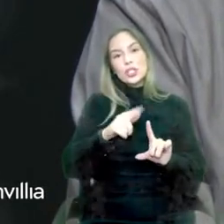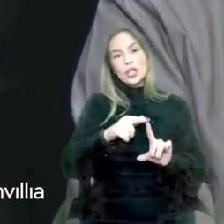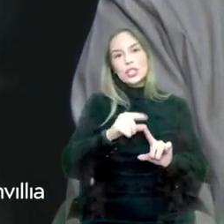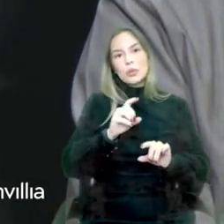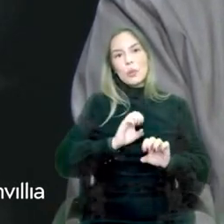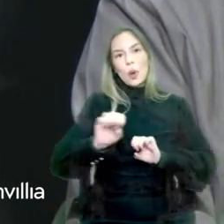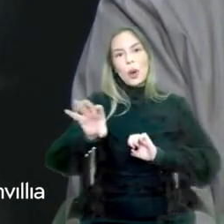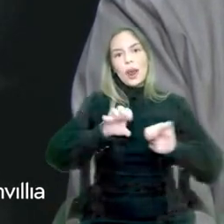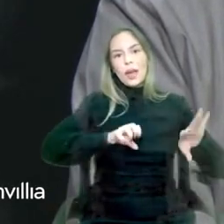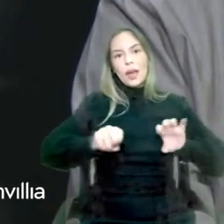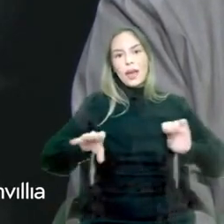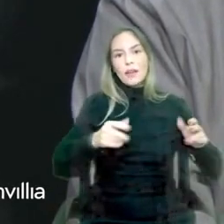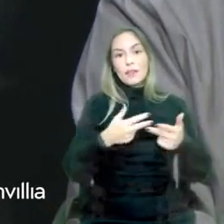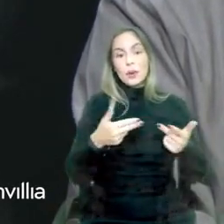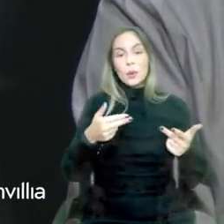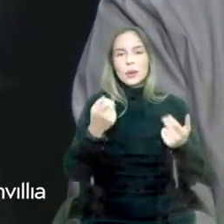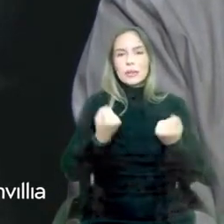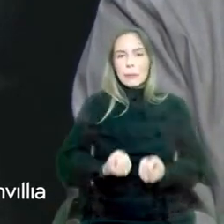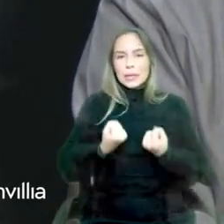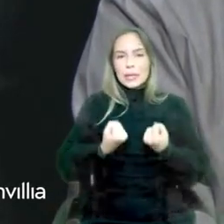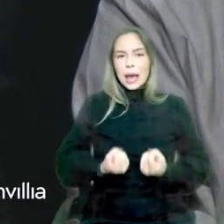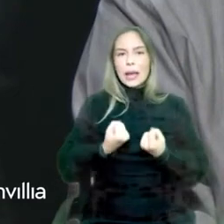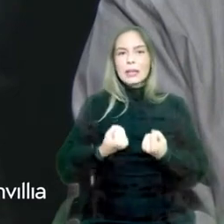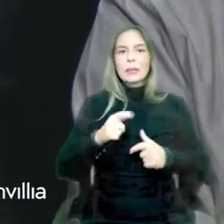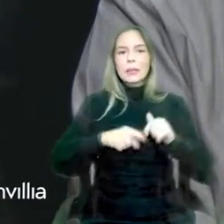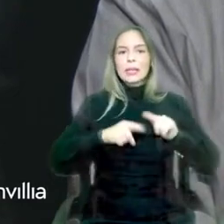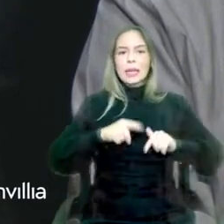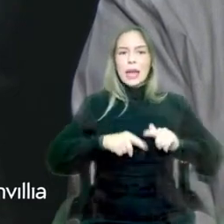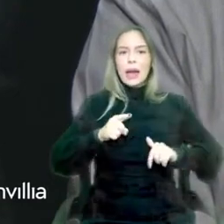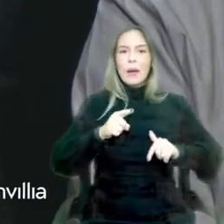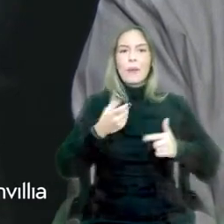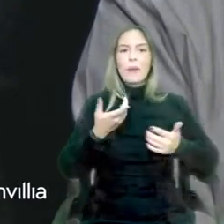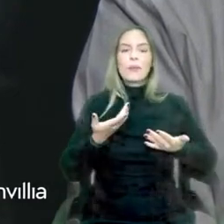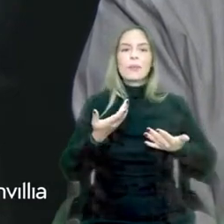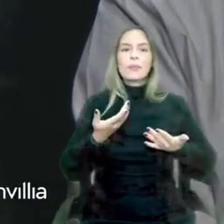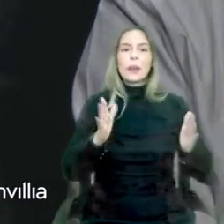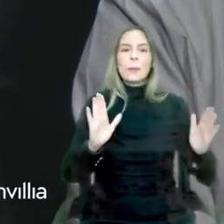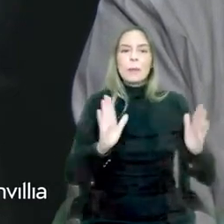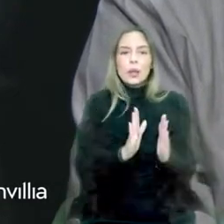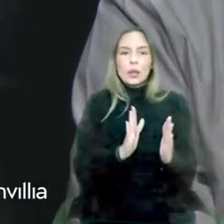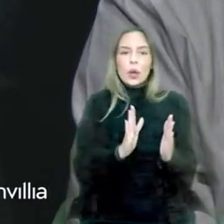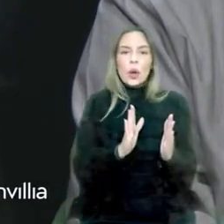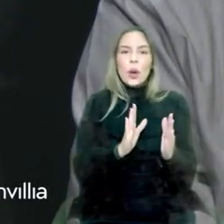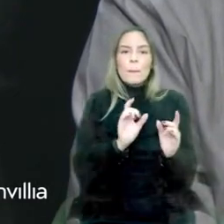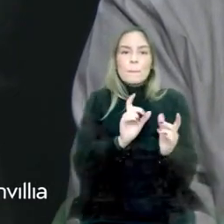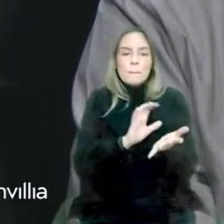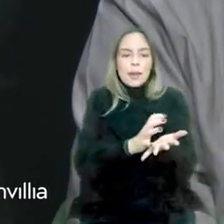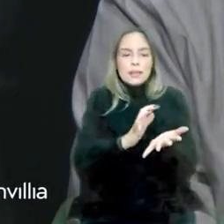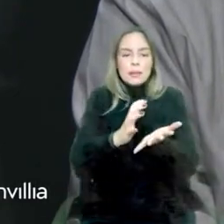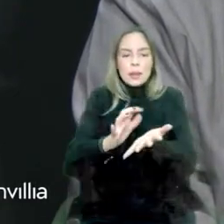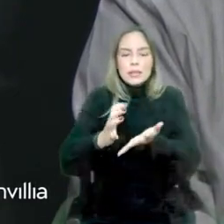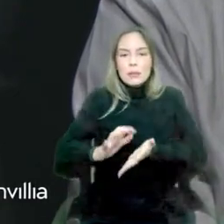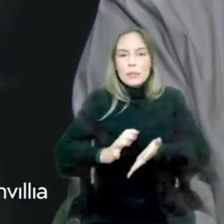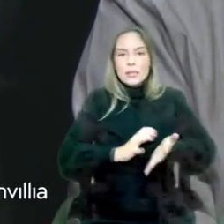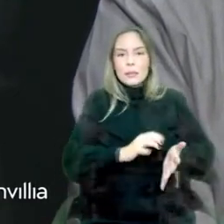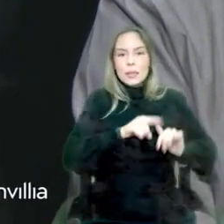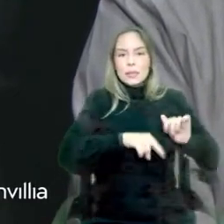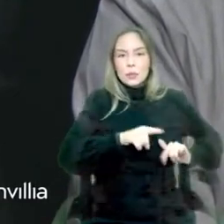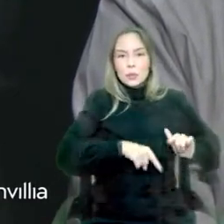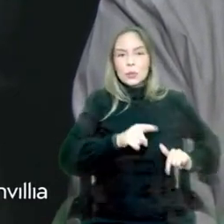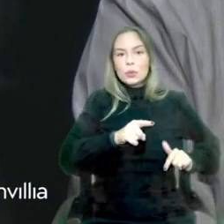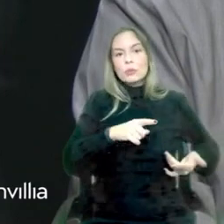heavy products, very small pieces or parts of products. And then in that